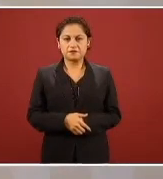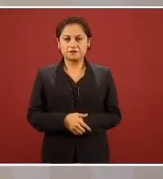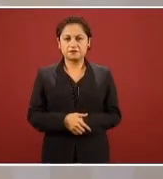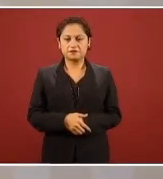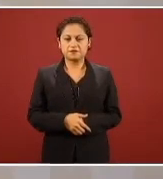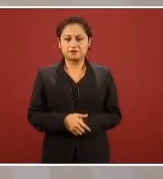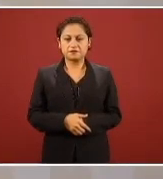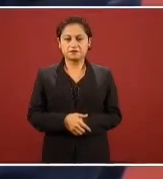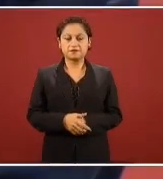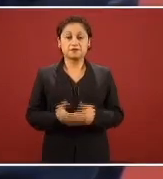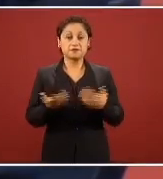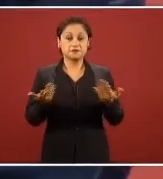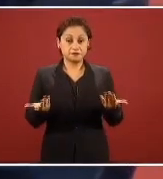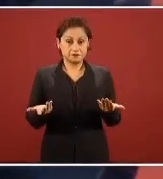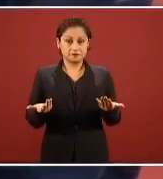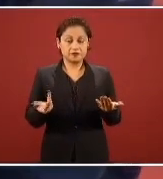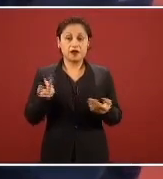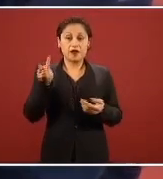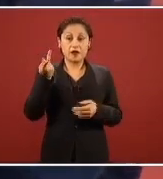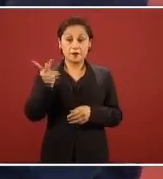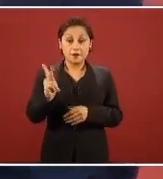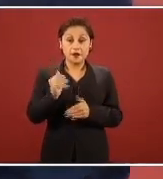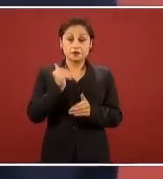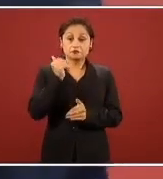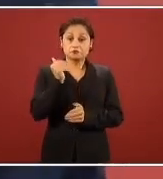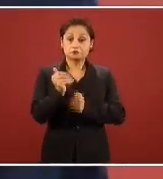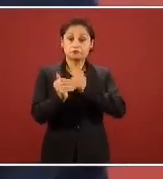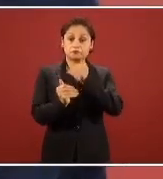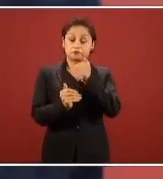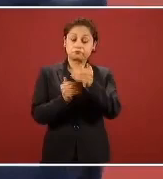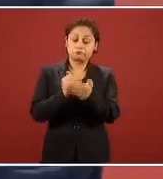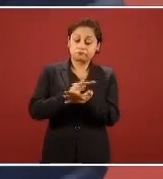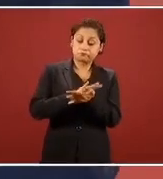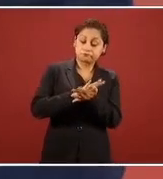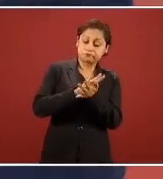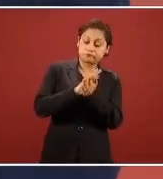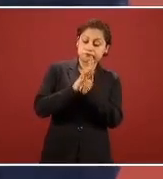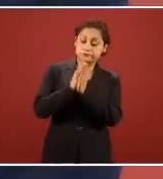Entonces, es un proceso. So it's a process. Que lleguen